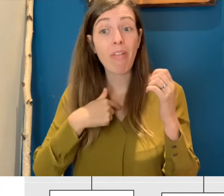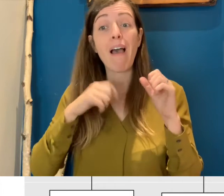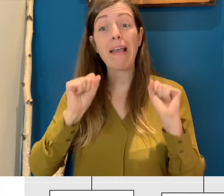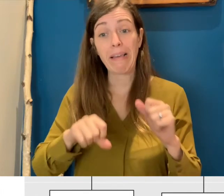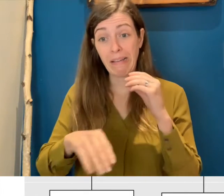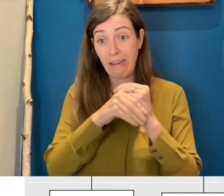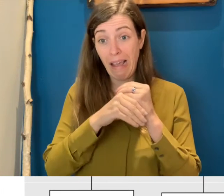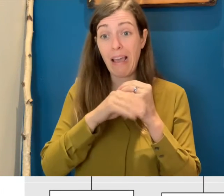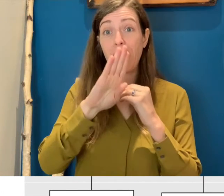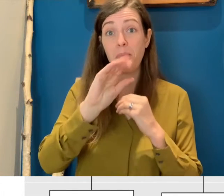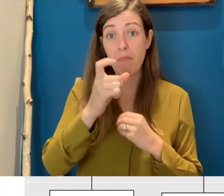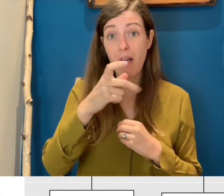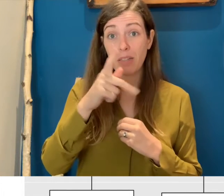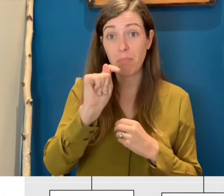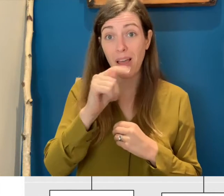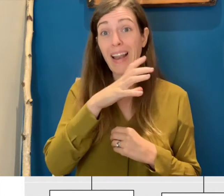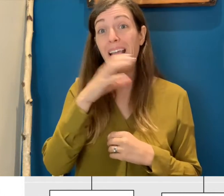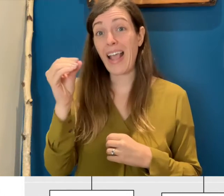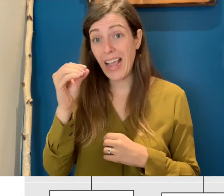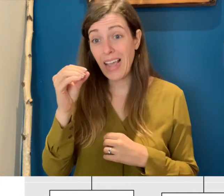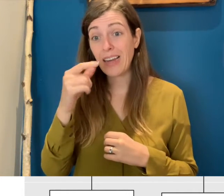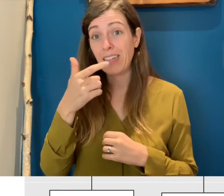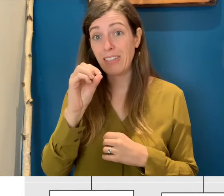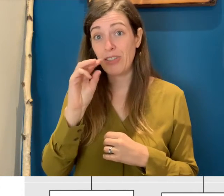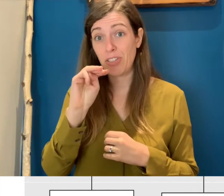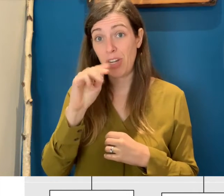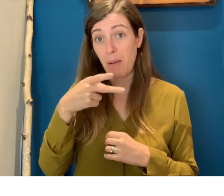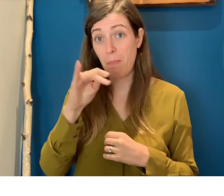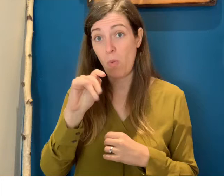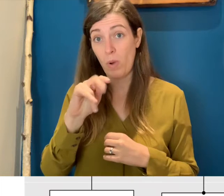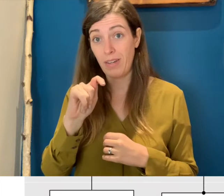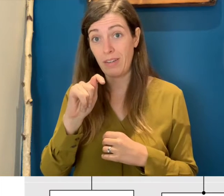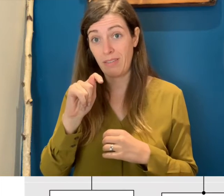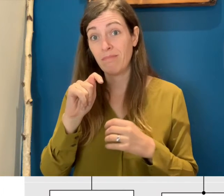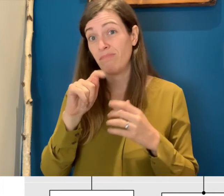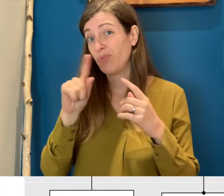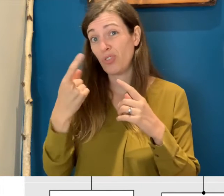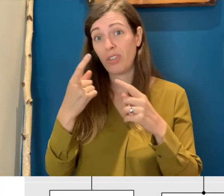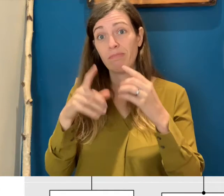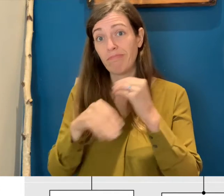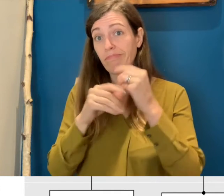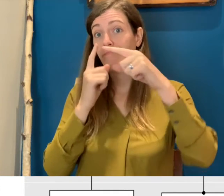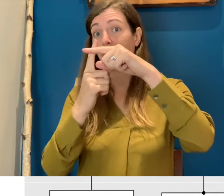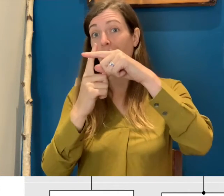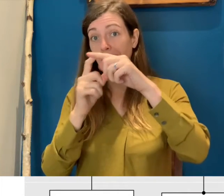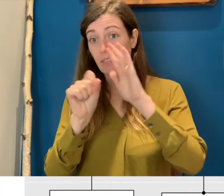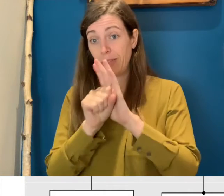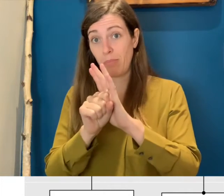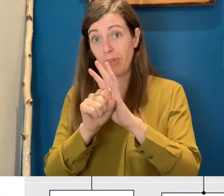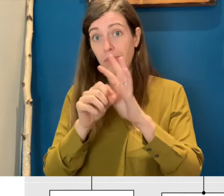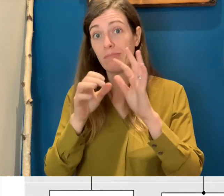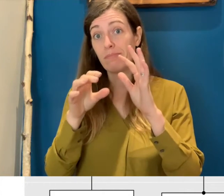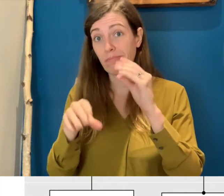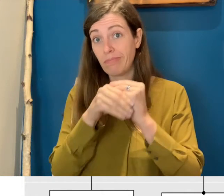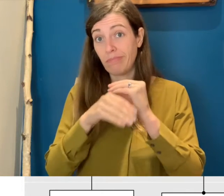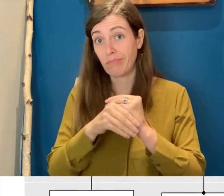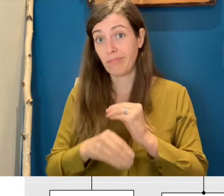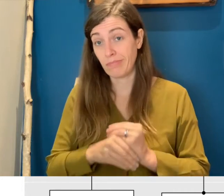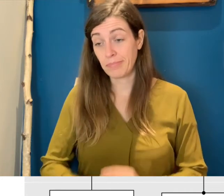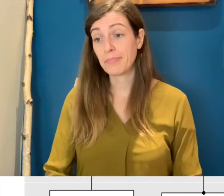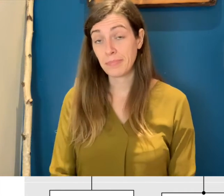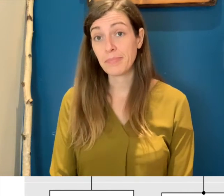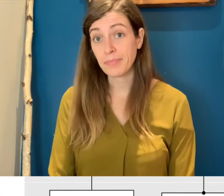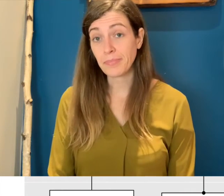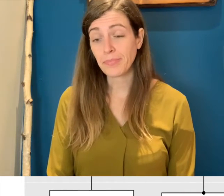You can also do both at the same time, so you could add, in addition to the box plot, you could add geom_point, and now you can see those dots